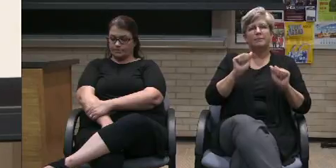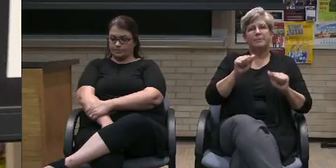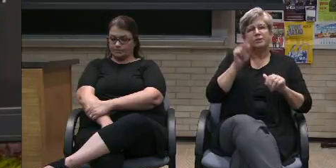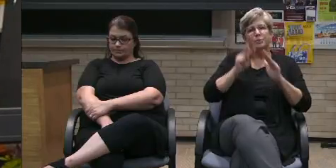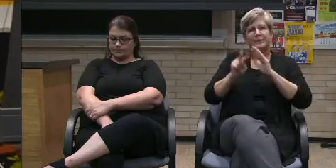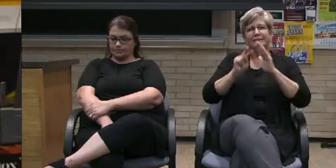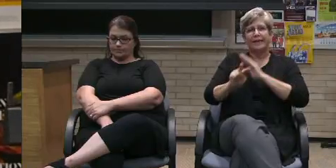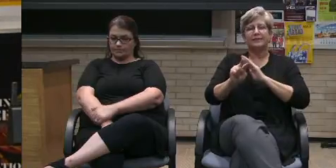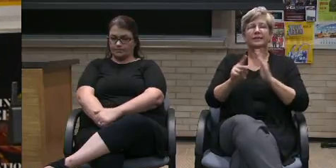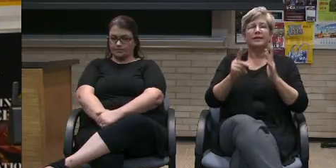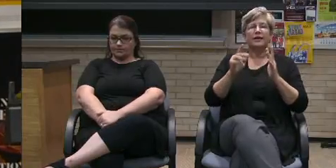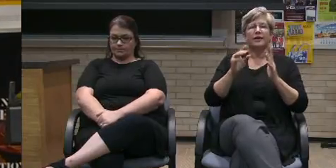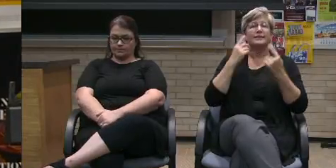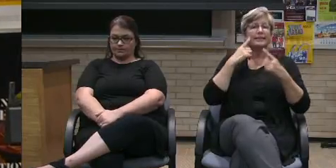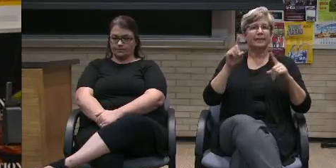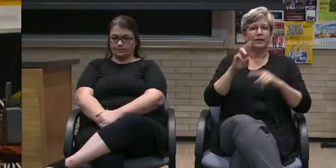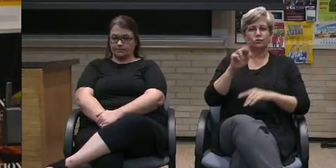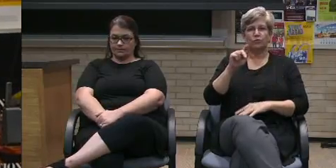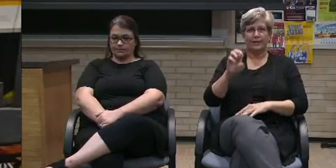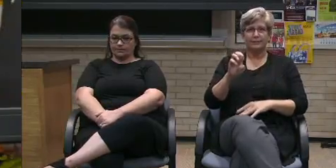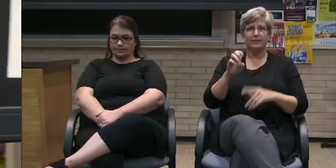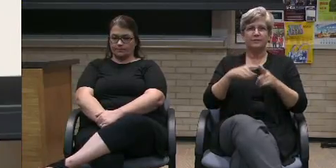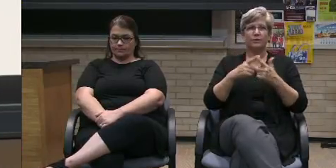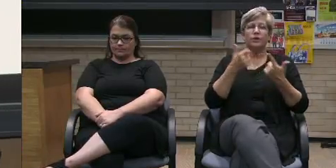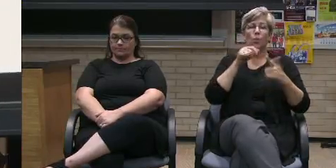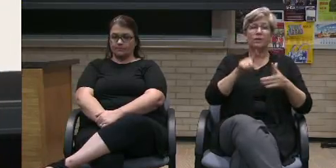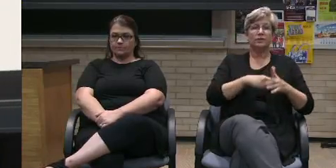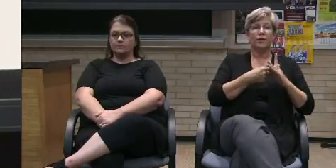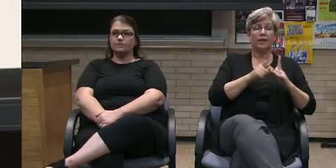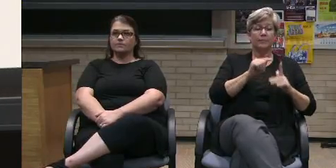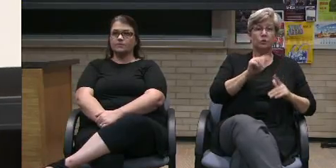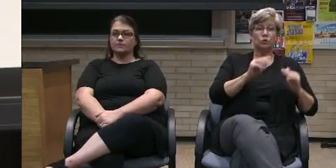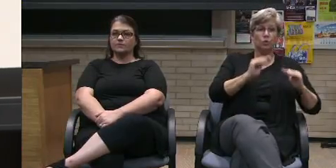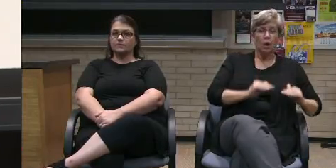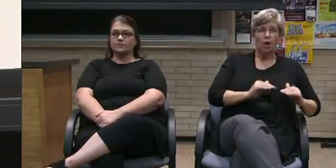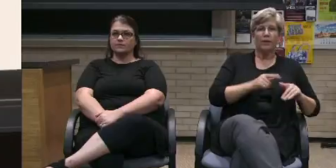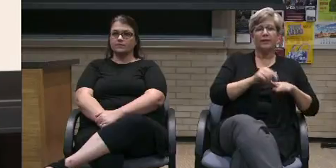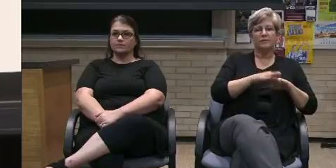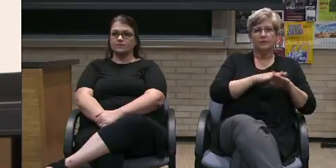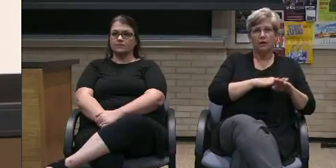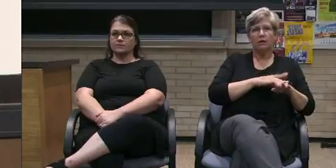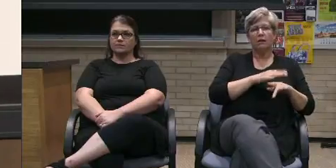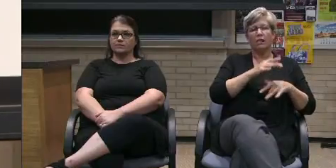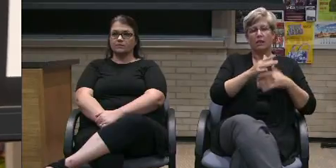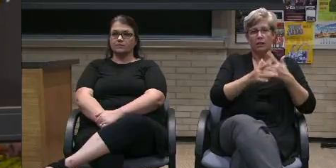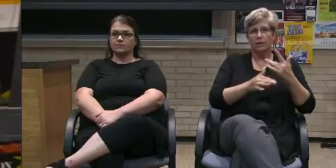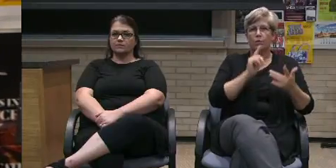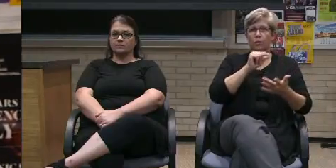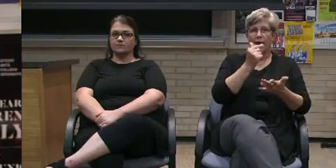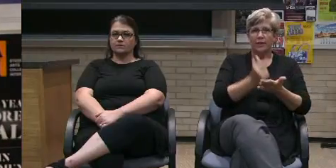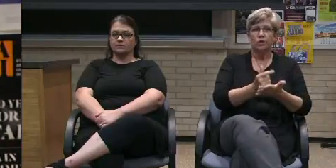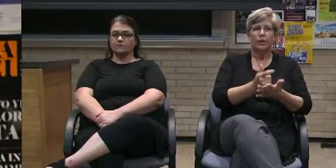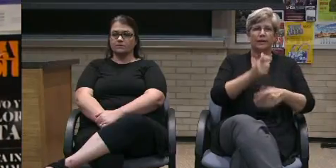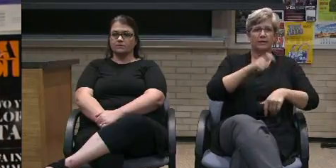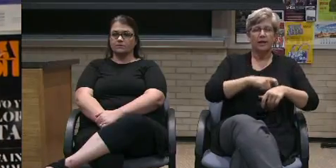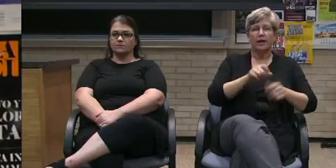going to help the students to be successful without putting them at too low a level that's going to delay them and perhaps risk stopping in their